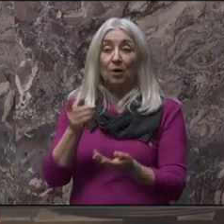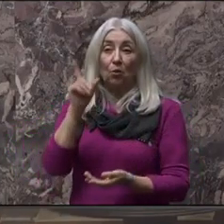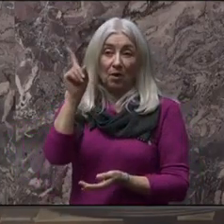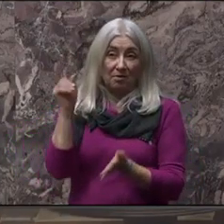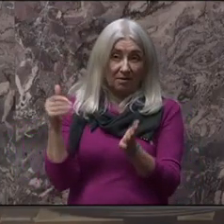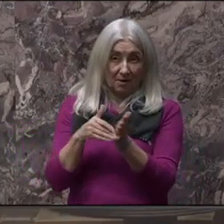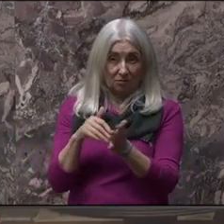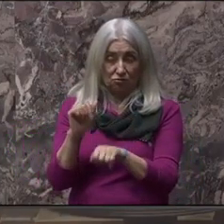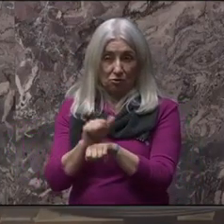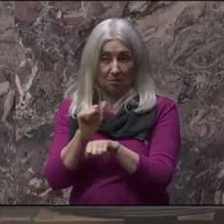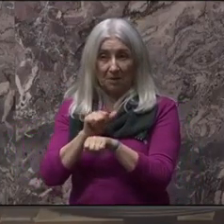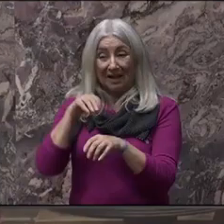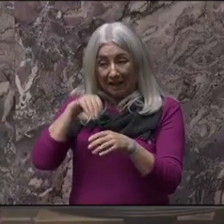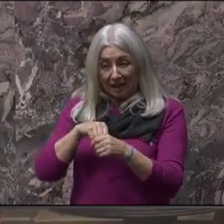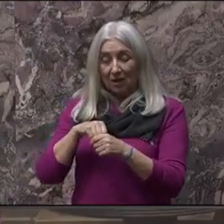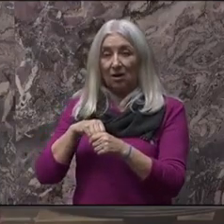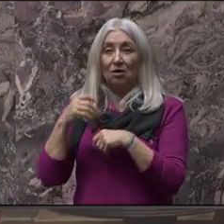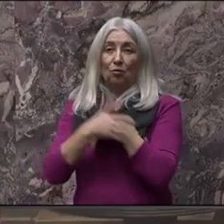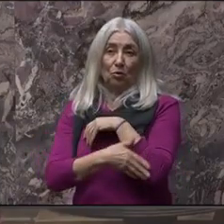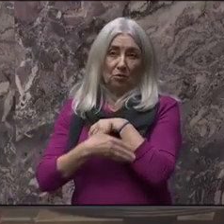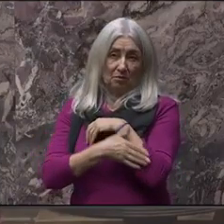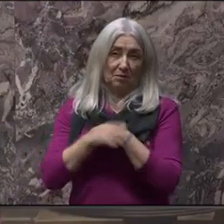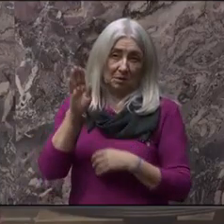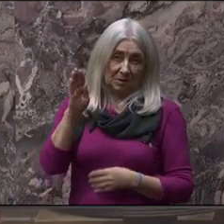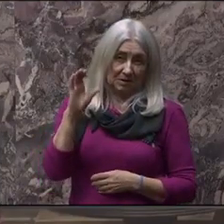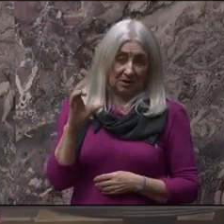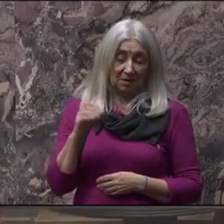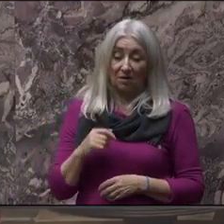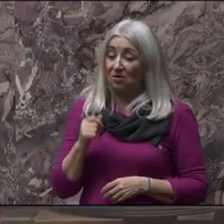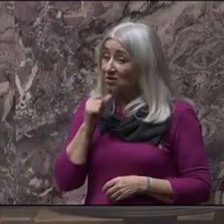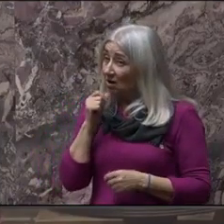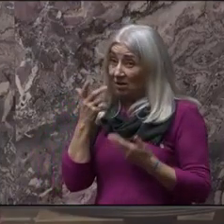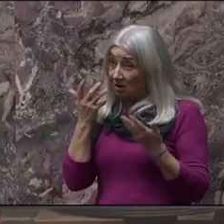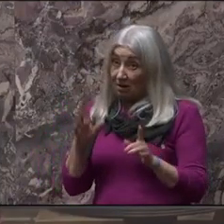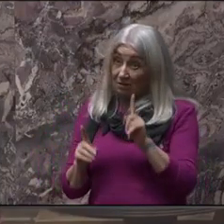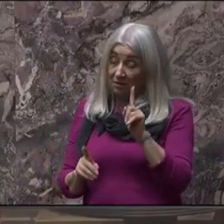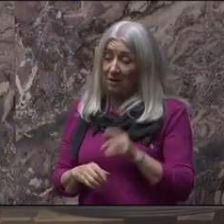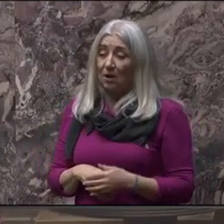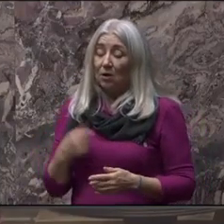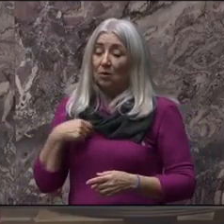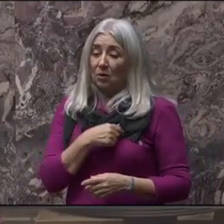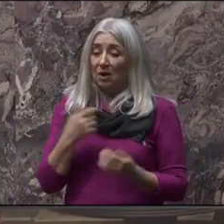BC. The work is not done. Your government will continue to